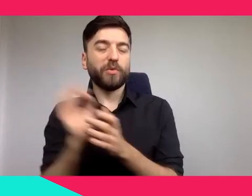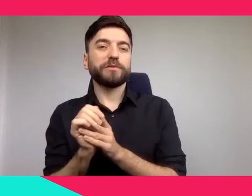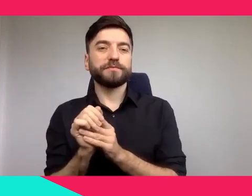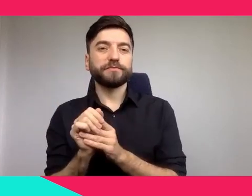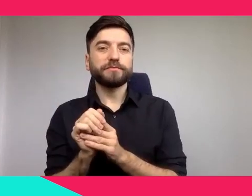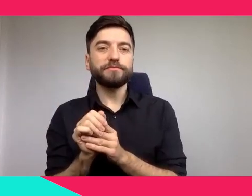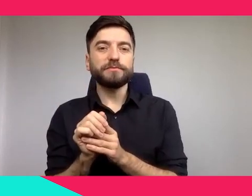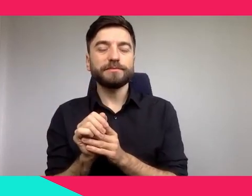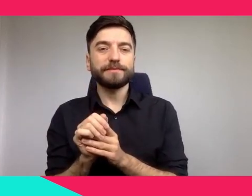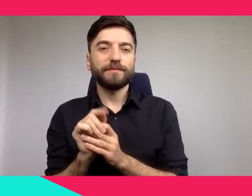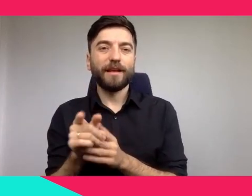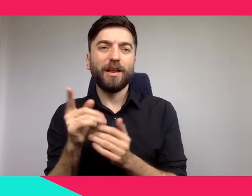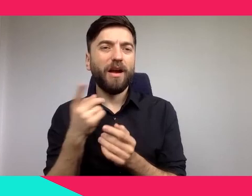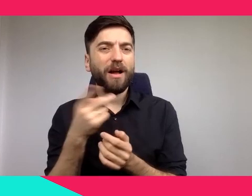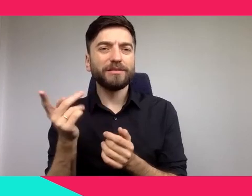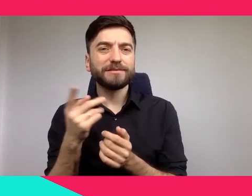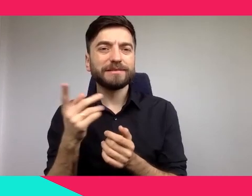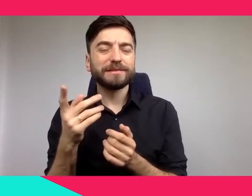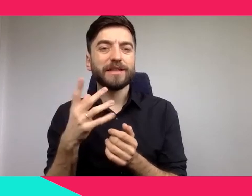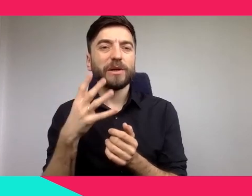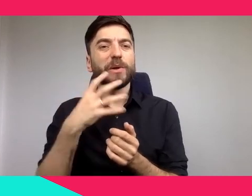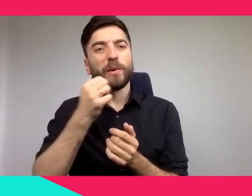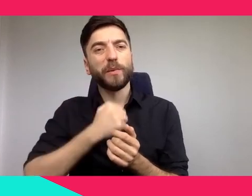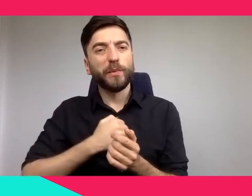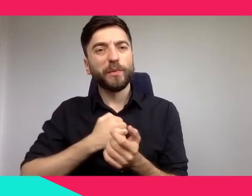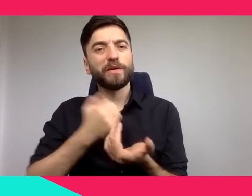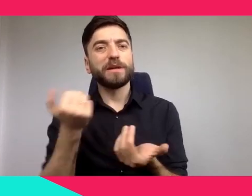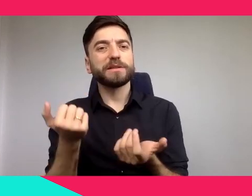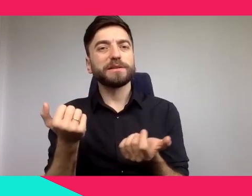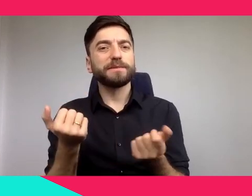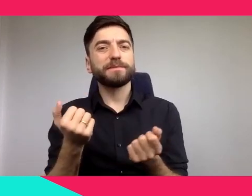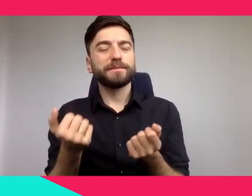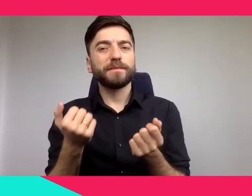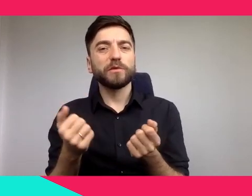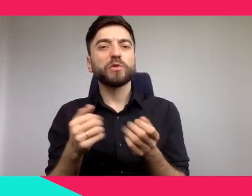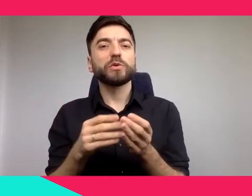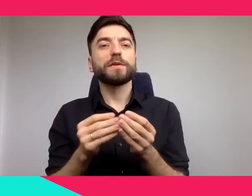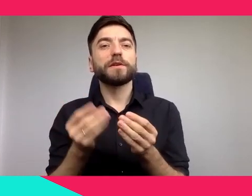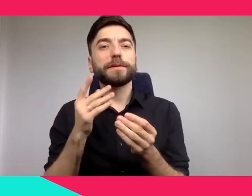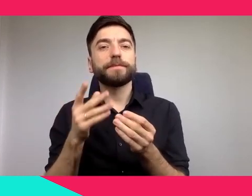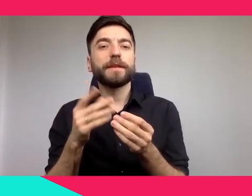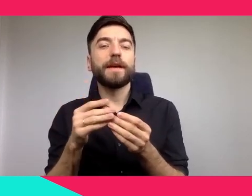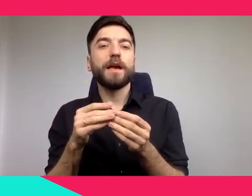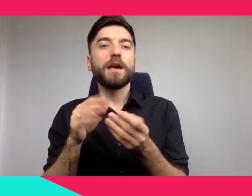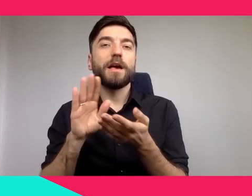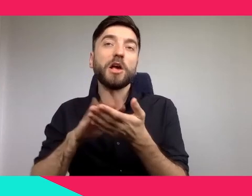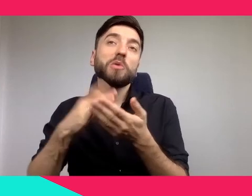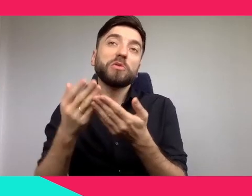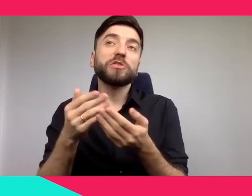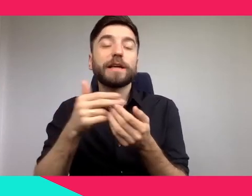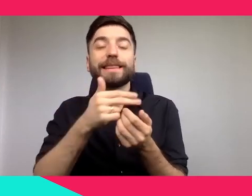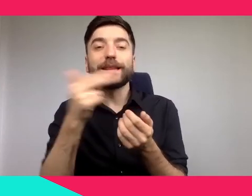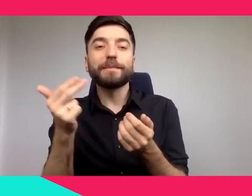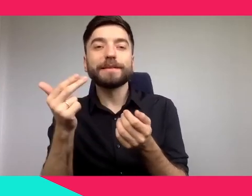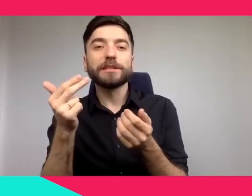catalogs and for restoration and so on and so on. But we could combine these two. So the high resolution images,